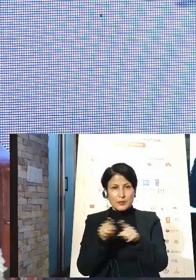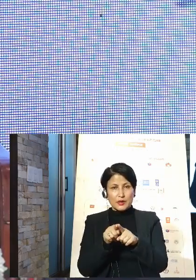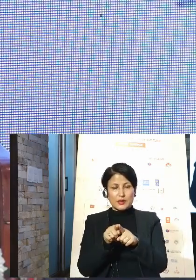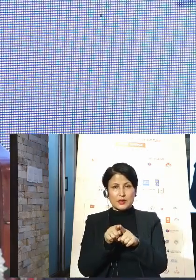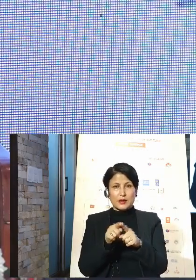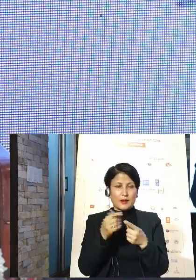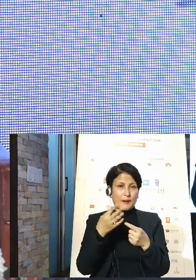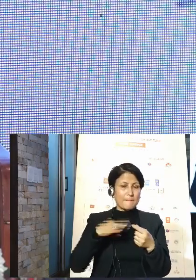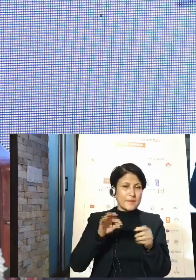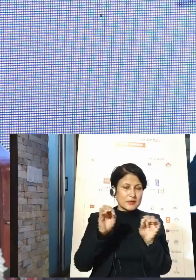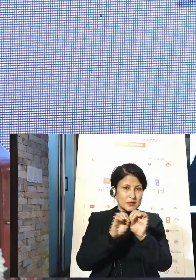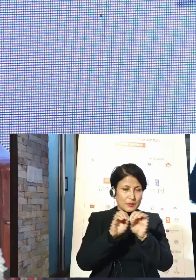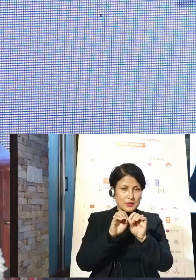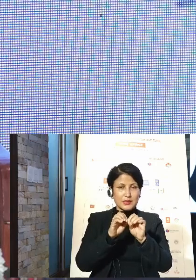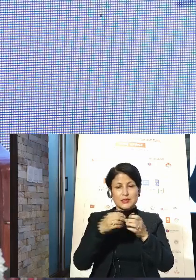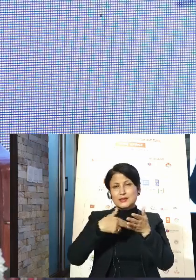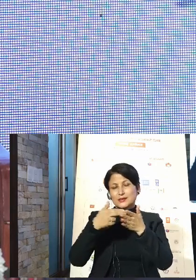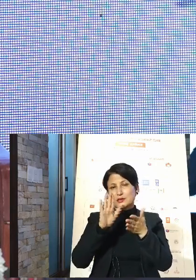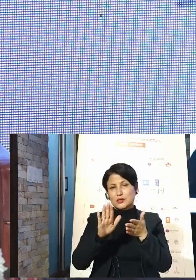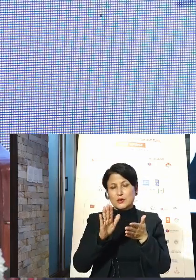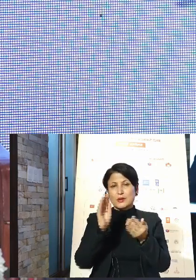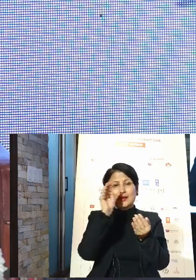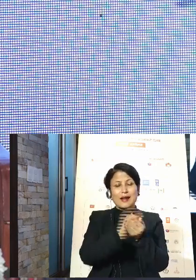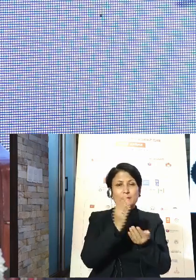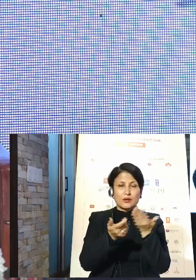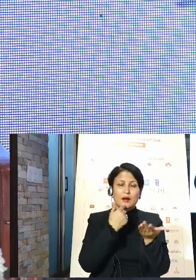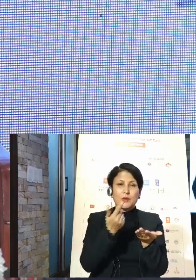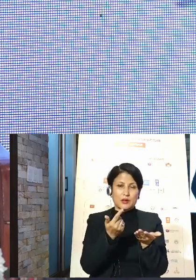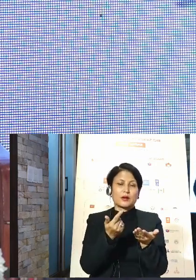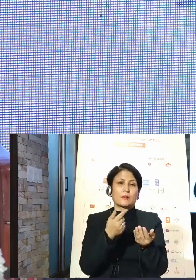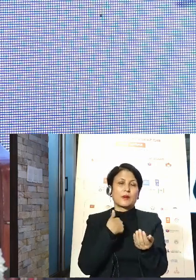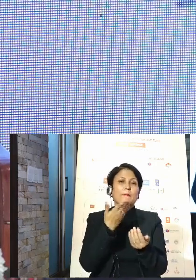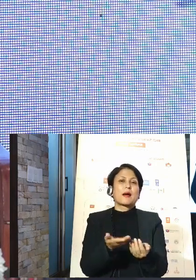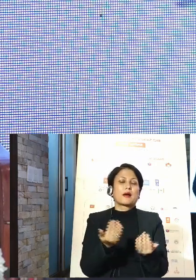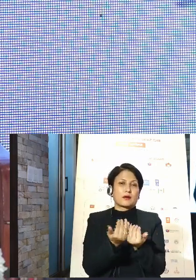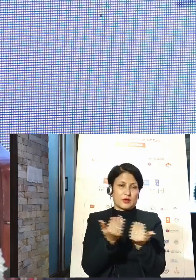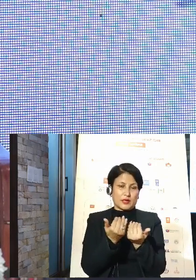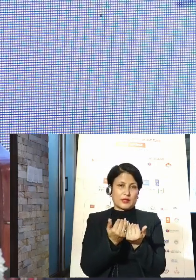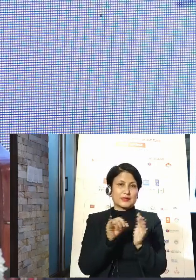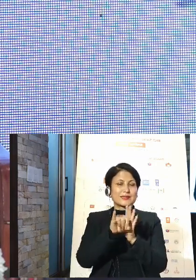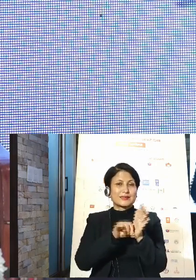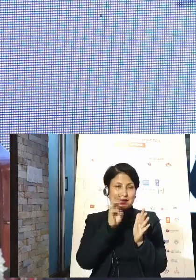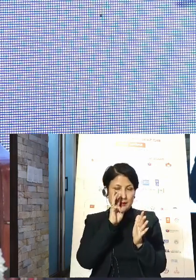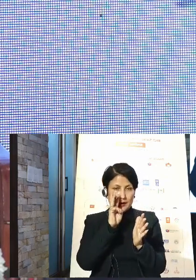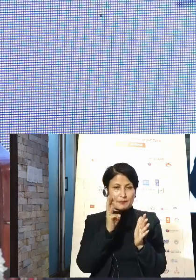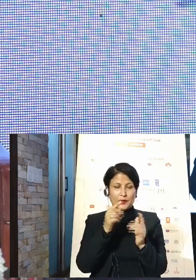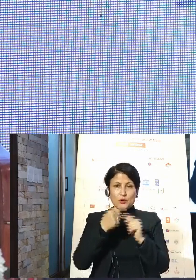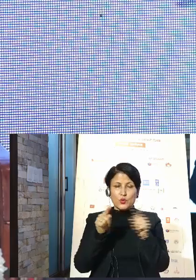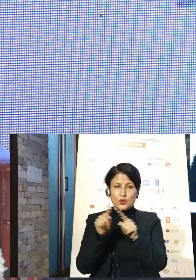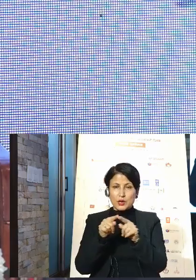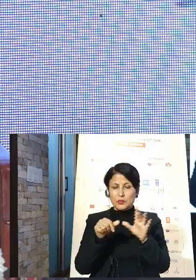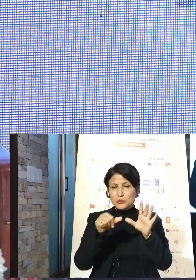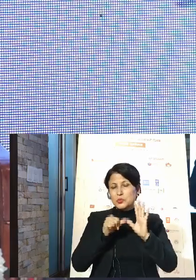to me. And with all this image to create a map of visibility of menstruation. I didn't receive any answer, so I